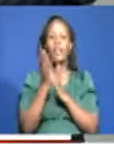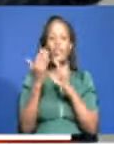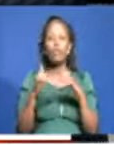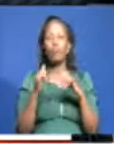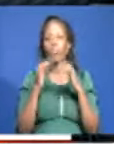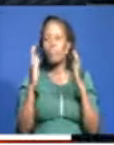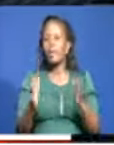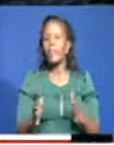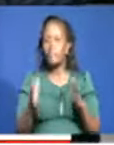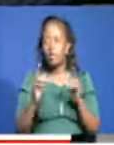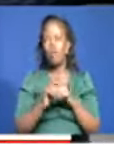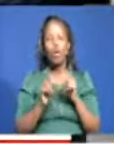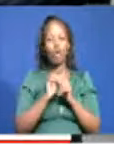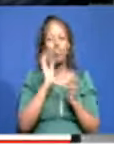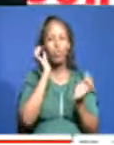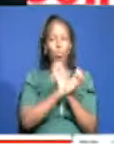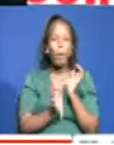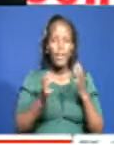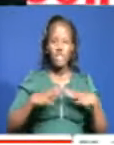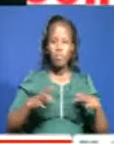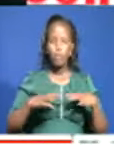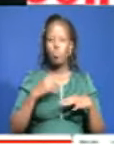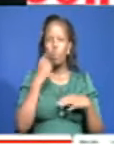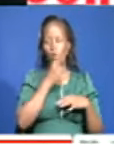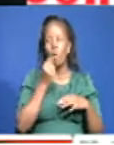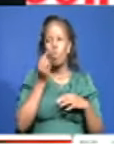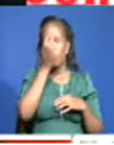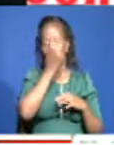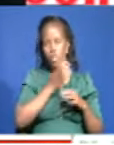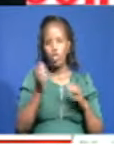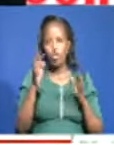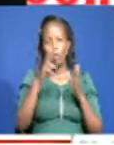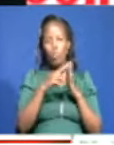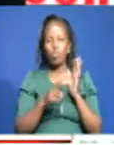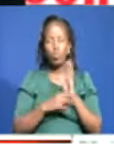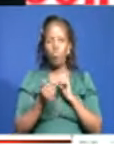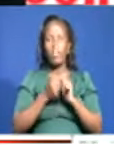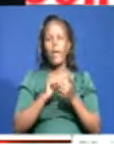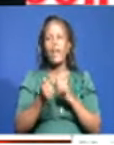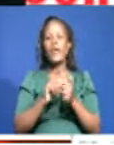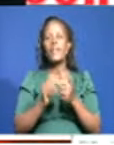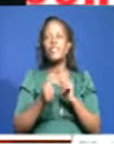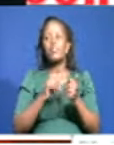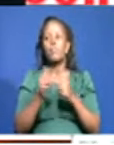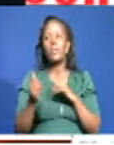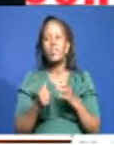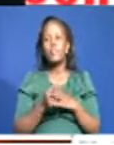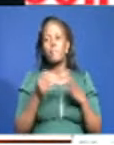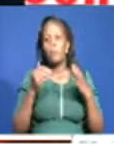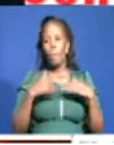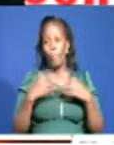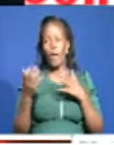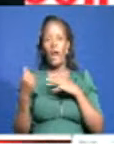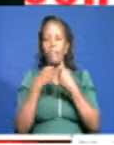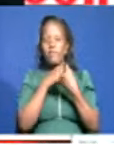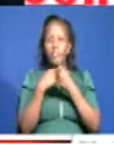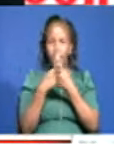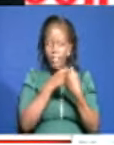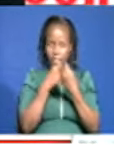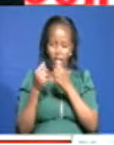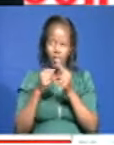punish those who violate the legal norms of sport. It's about the challenges of all of us growing up